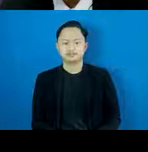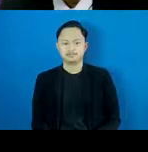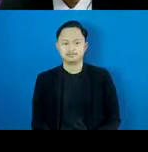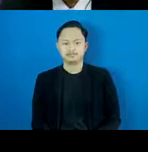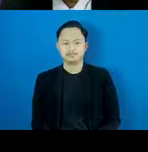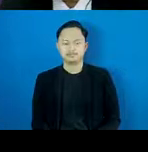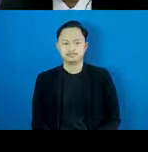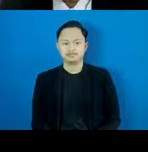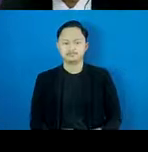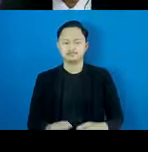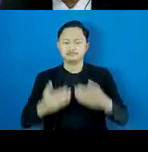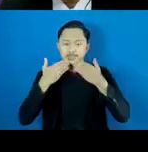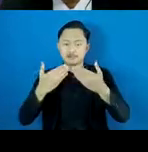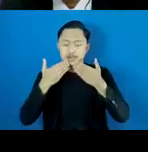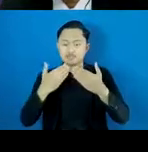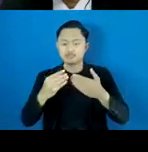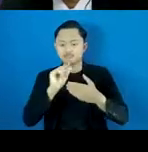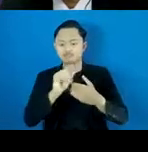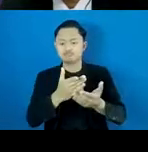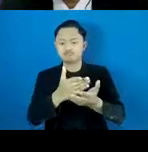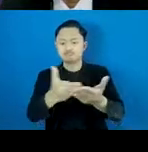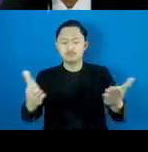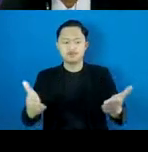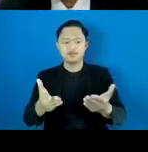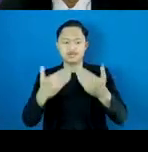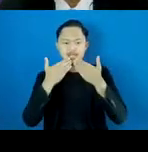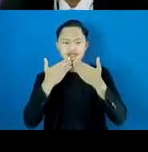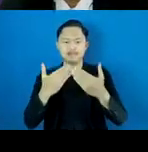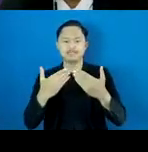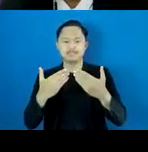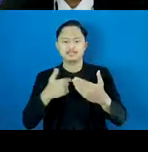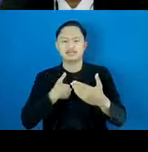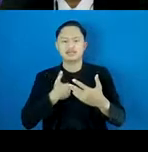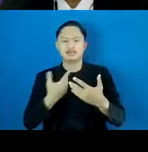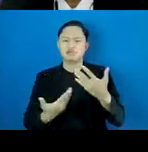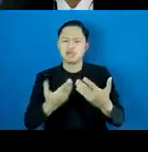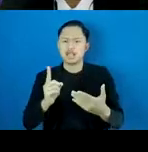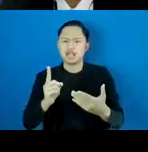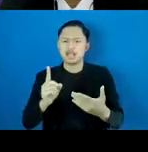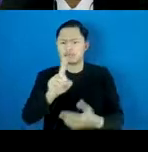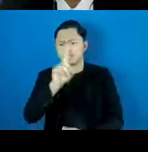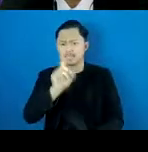So that is all I had. We can have some questions if we have time, sir.